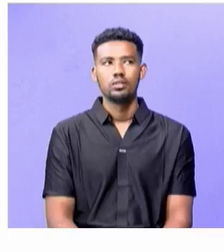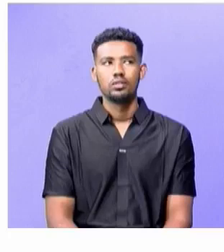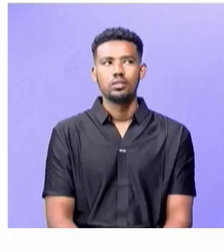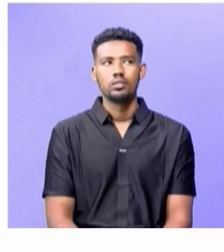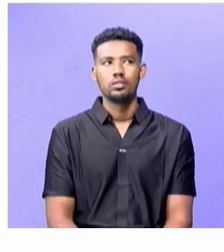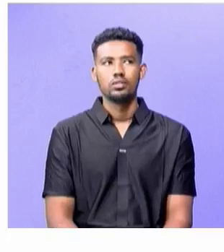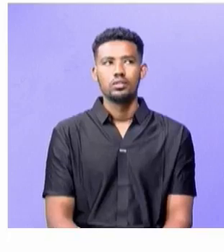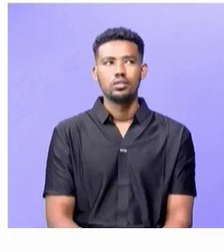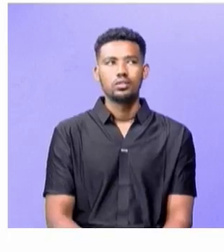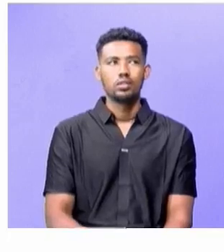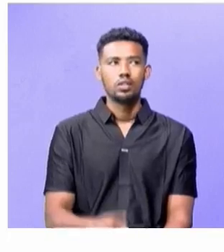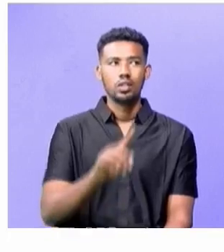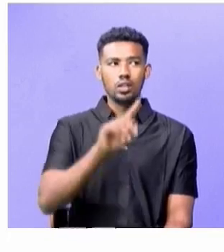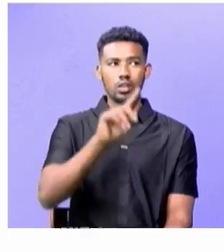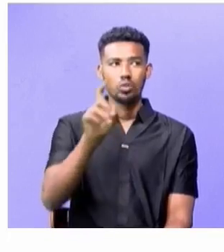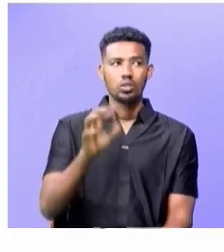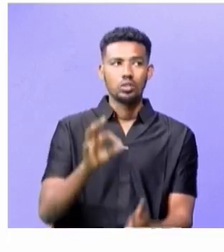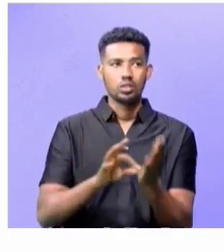Question number 1.